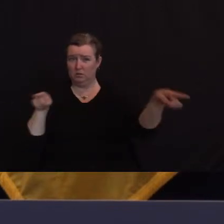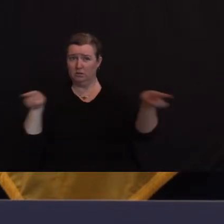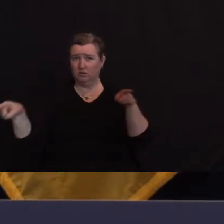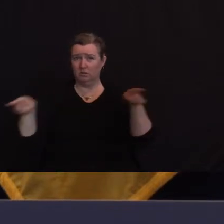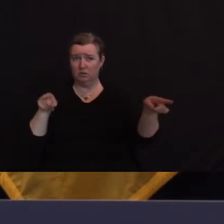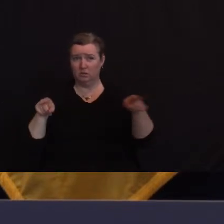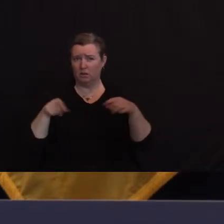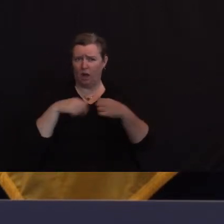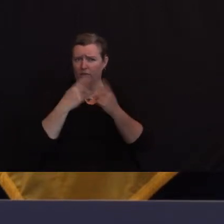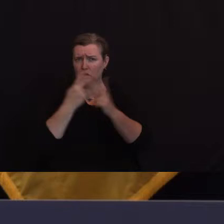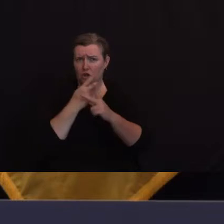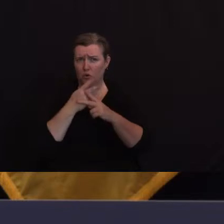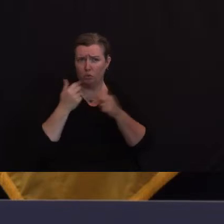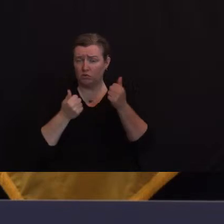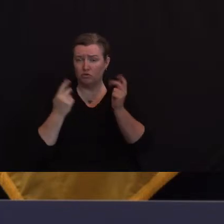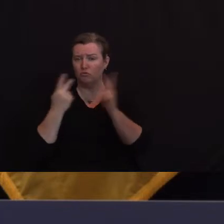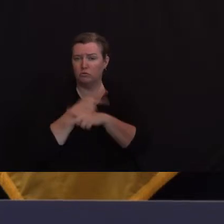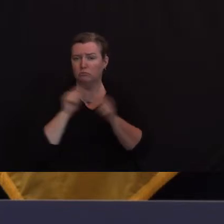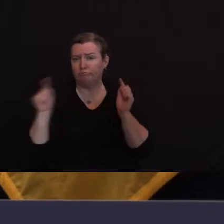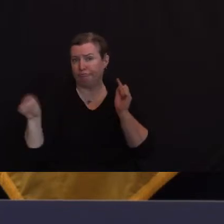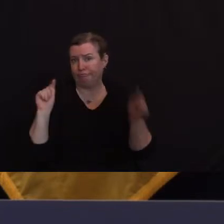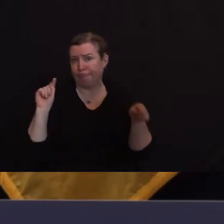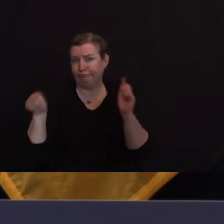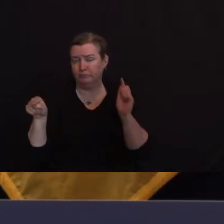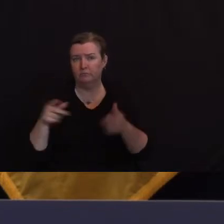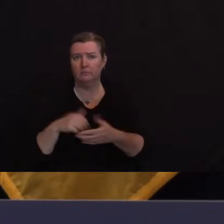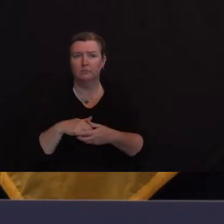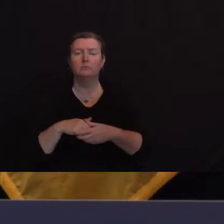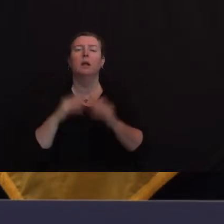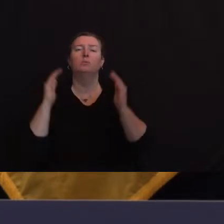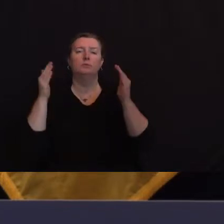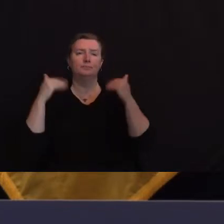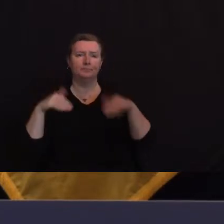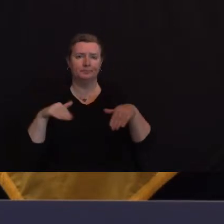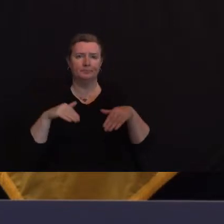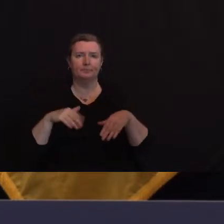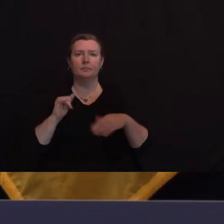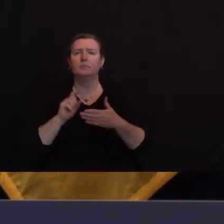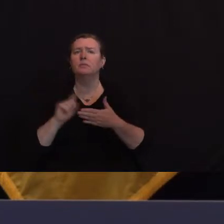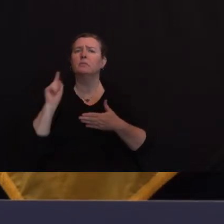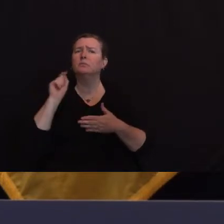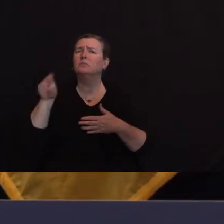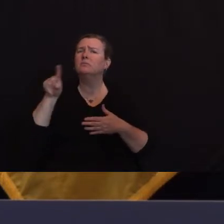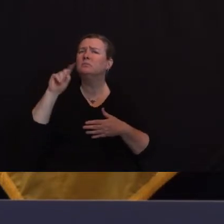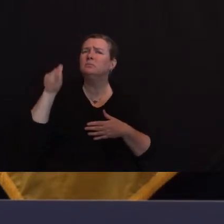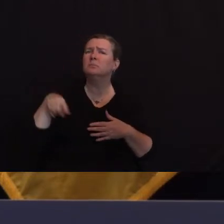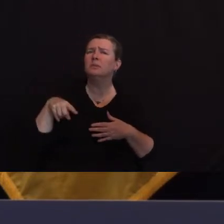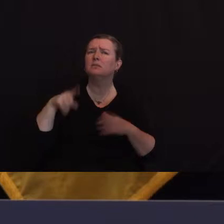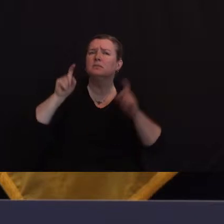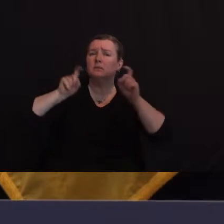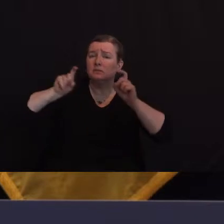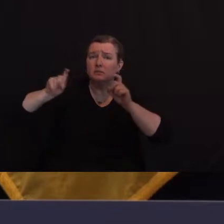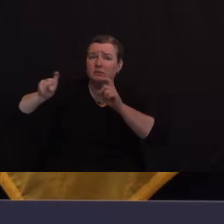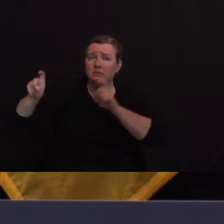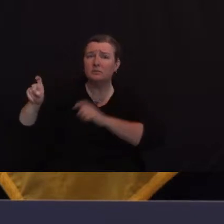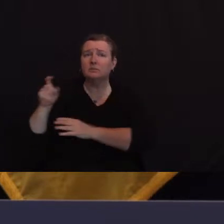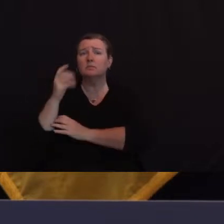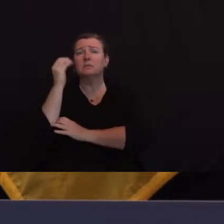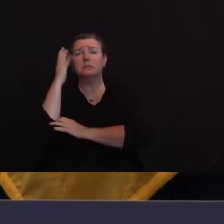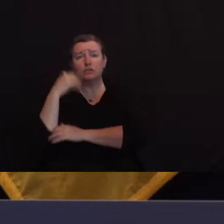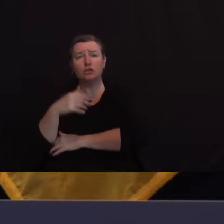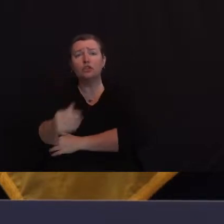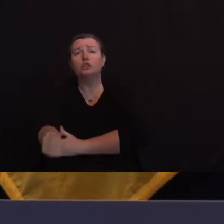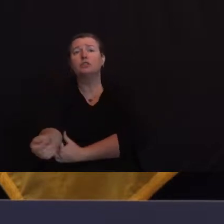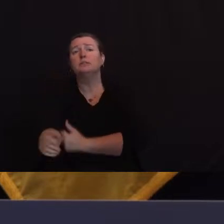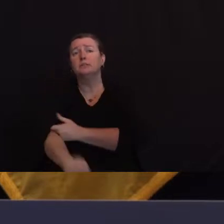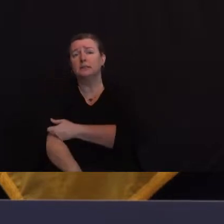Commissioner, just an update from last week. I asked you last week about plans to test teachers and state workers who don't get vaccinated. Can you